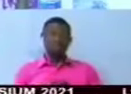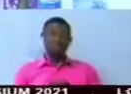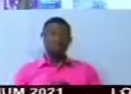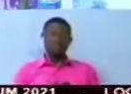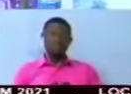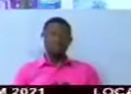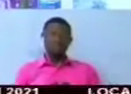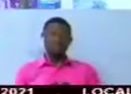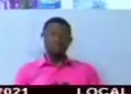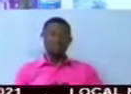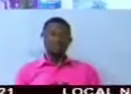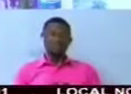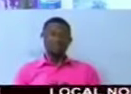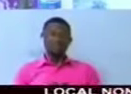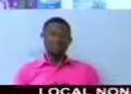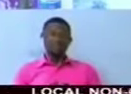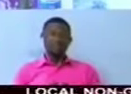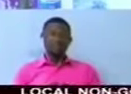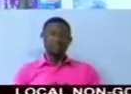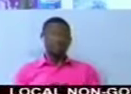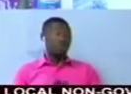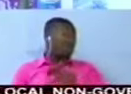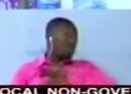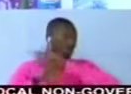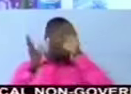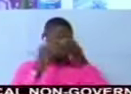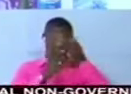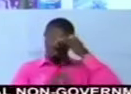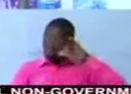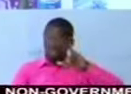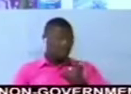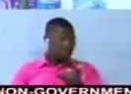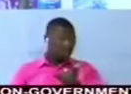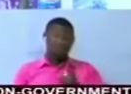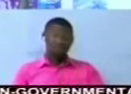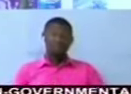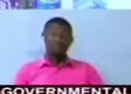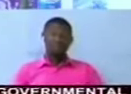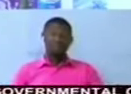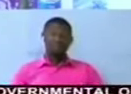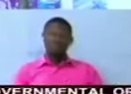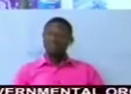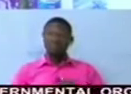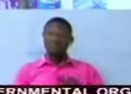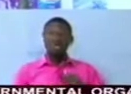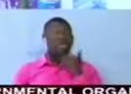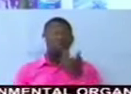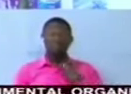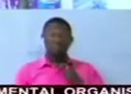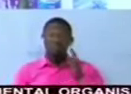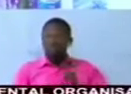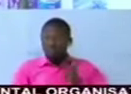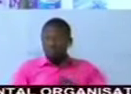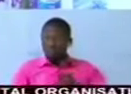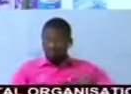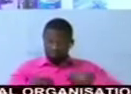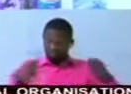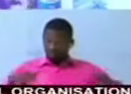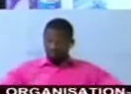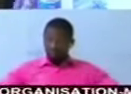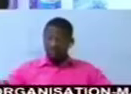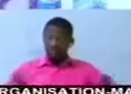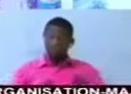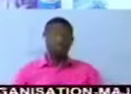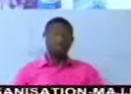sumekul gawal. You were making me to be very hasty, and they were asking me to do it quickly to undress. Non la